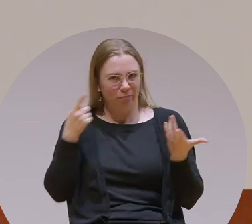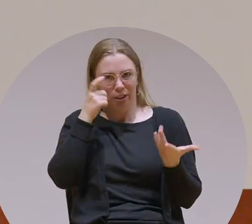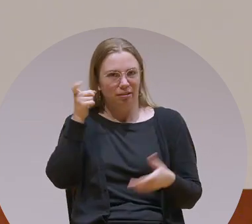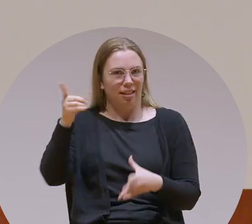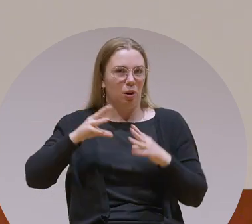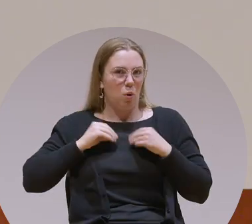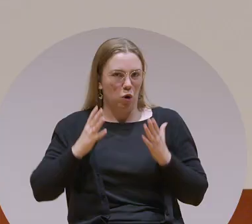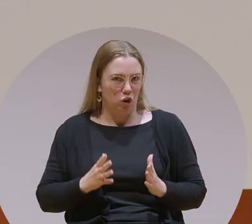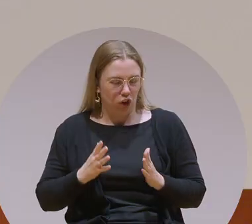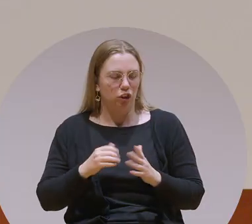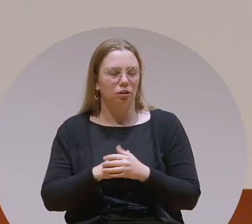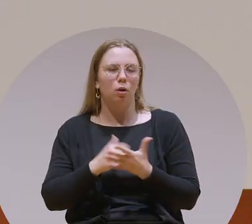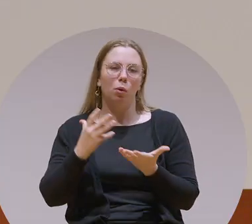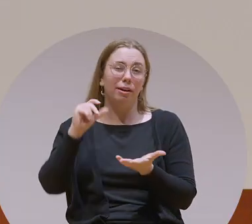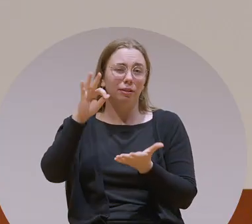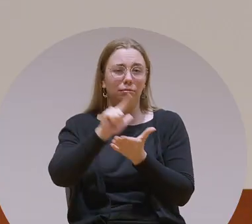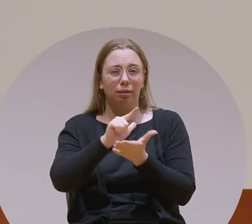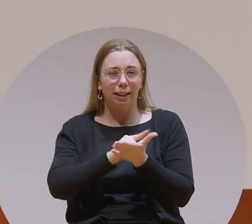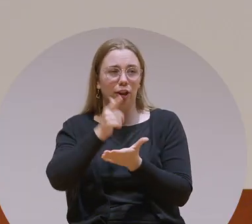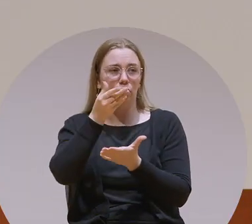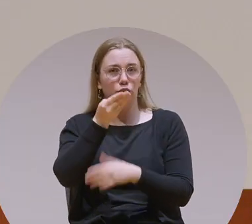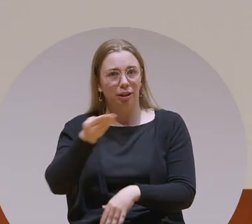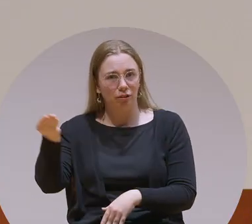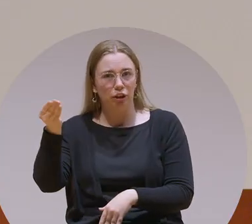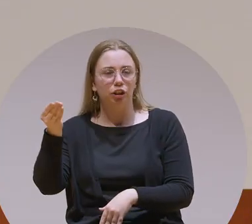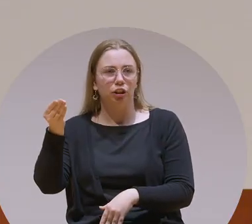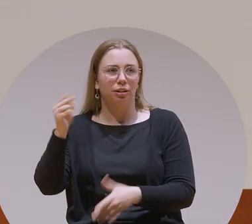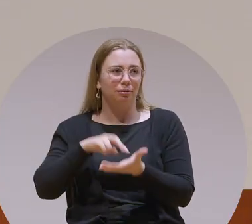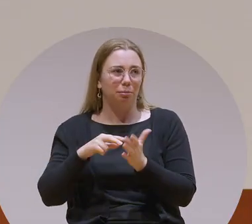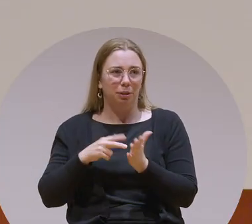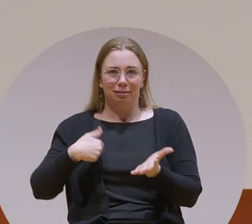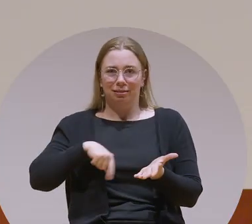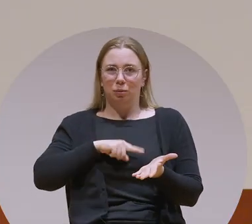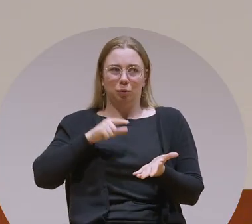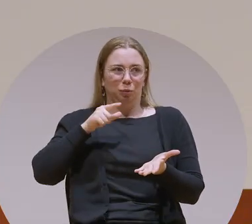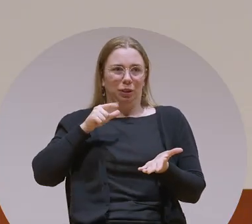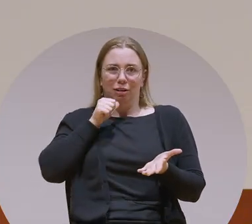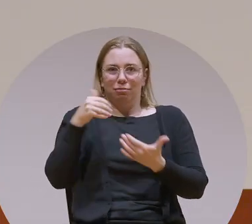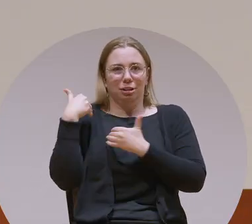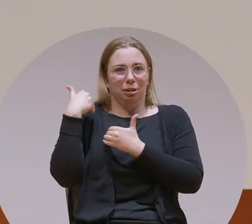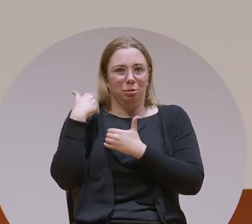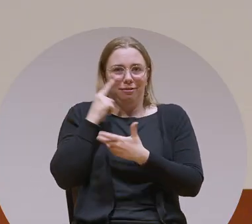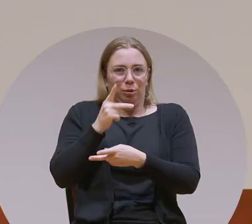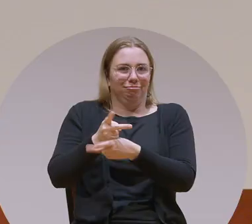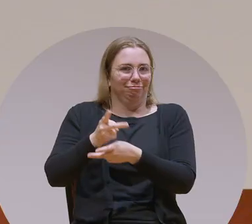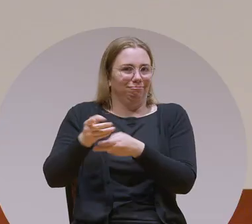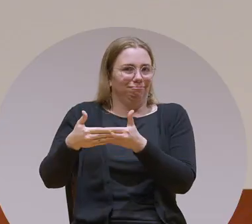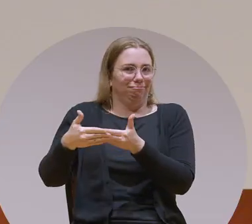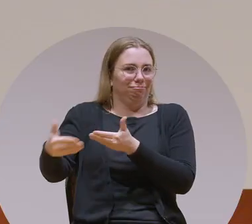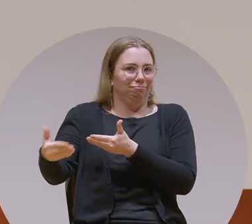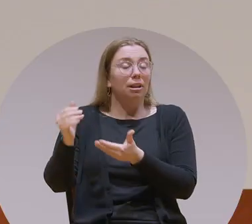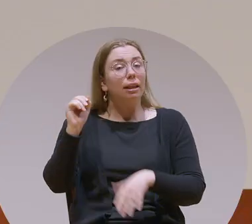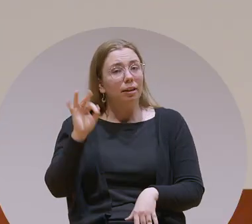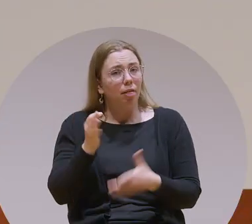whenever there's a legal transfer. It's no longer ours, and it's not our business to inquire where it goes if it's stolen,